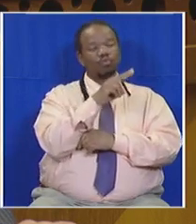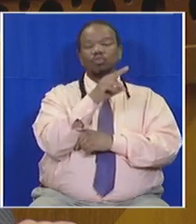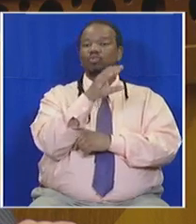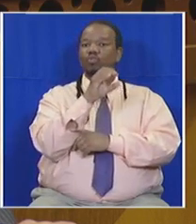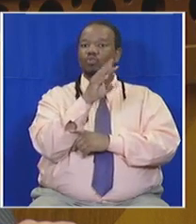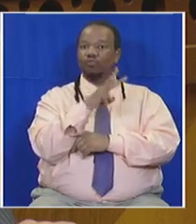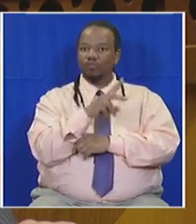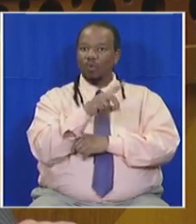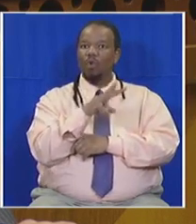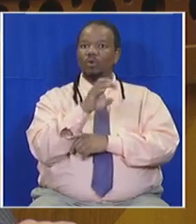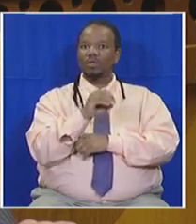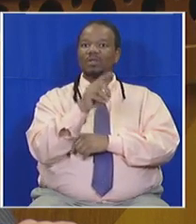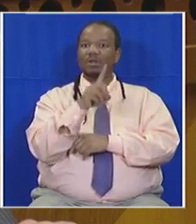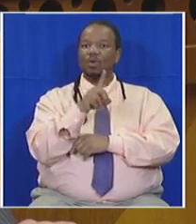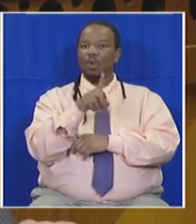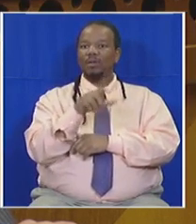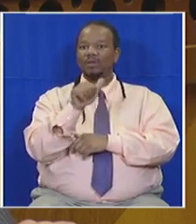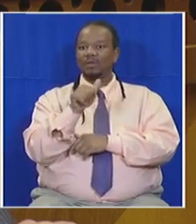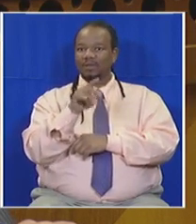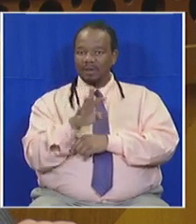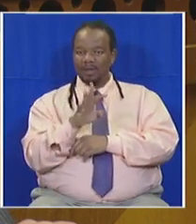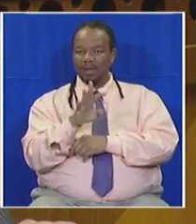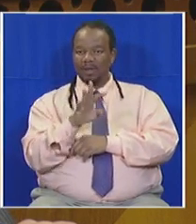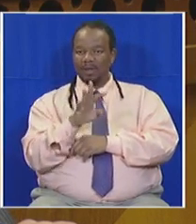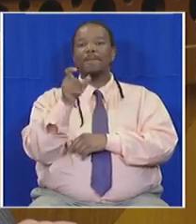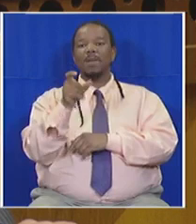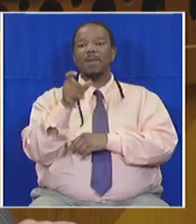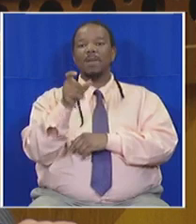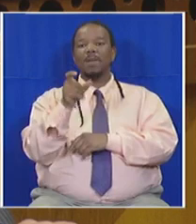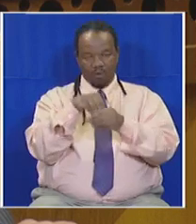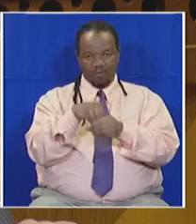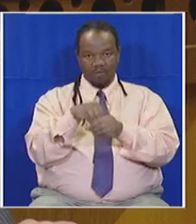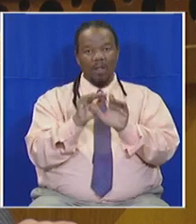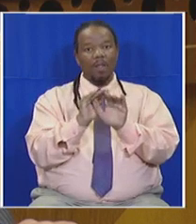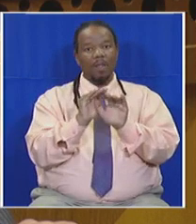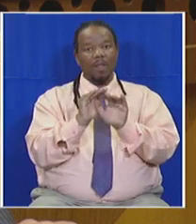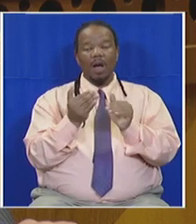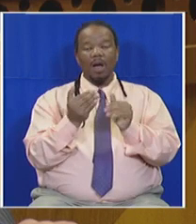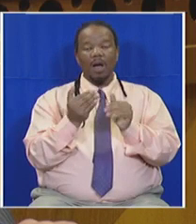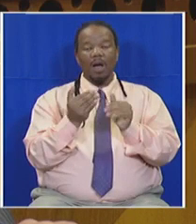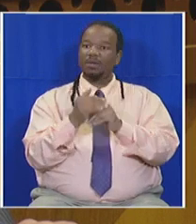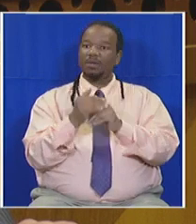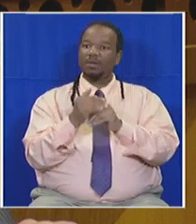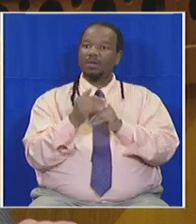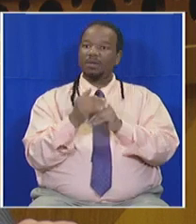243,162 people participating in the community work program. This exceeds the annual target of